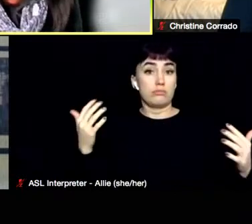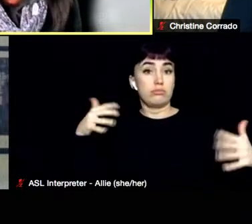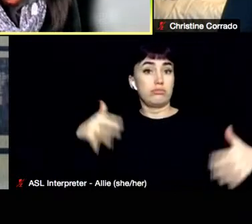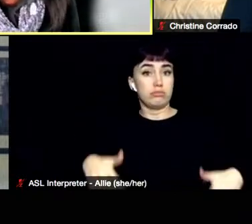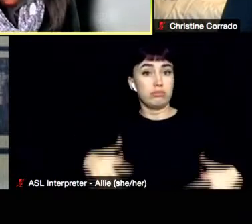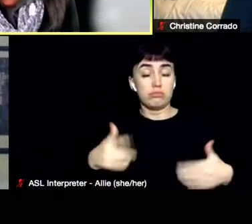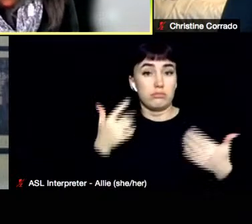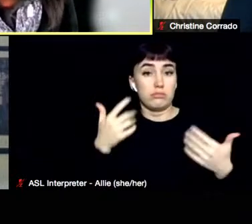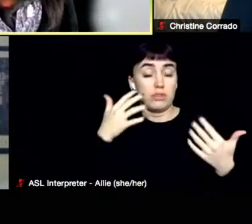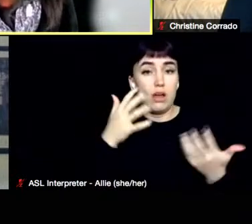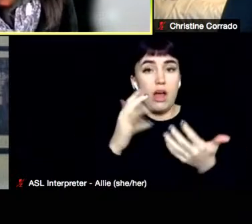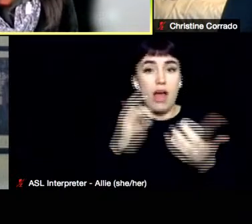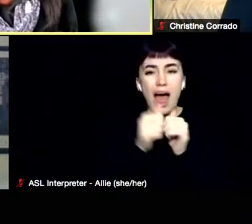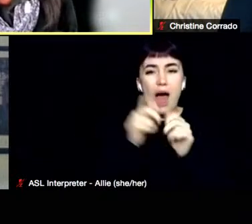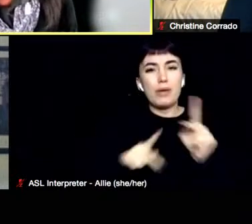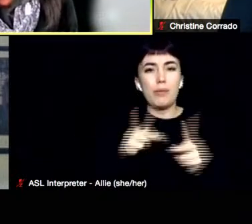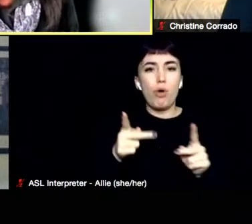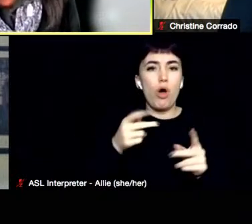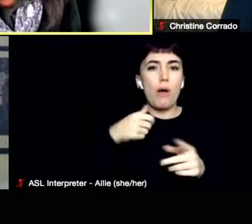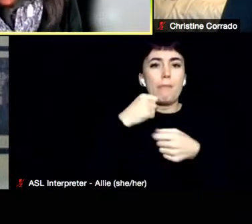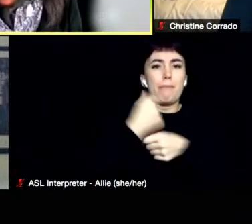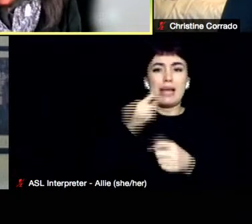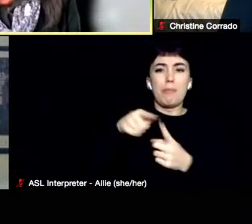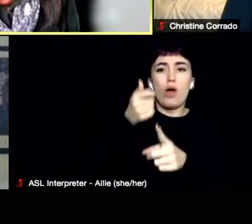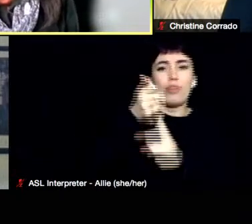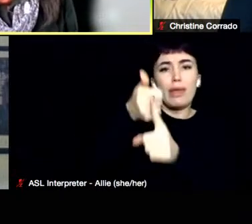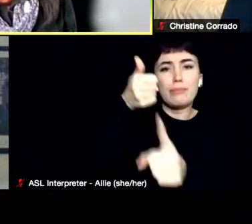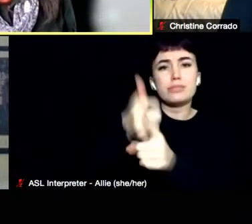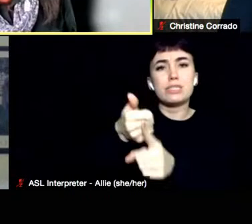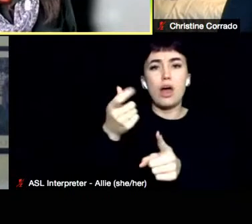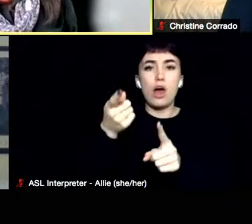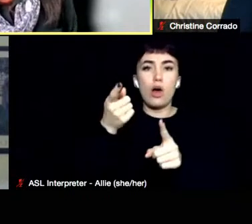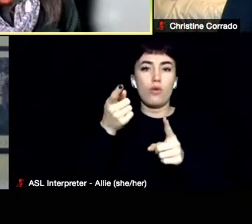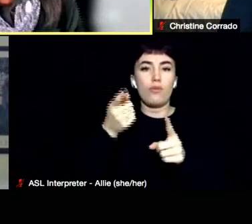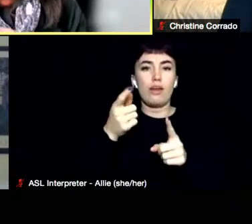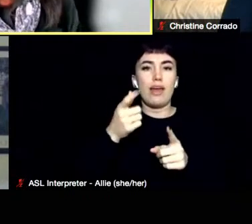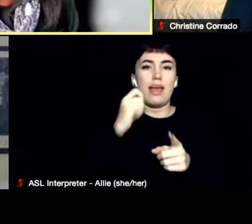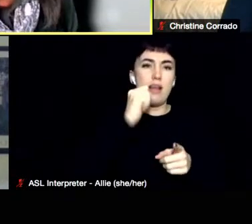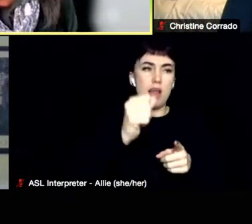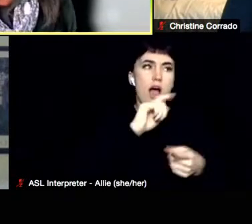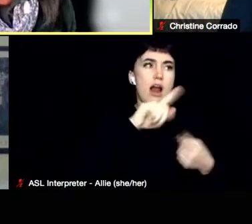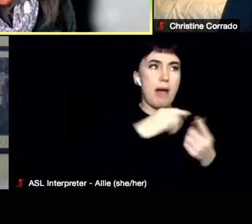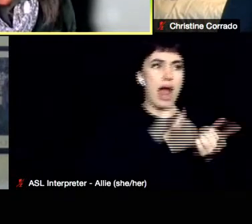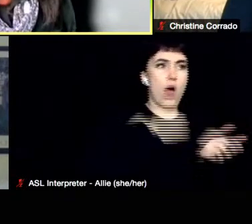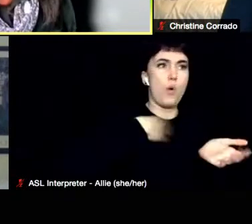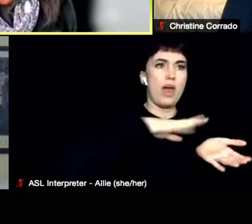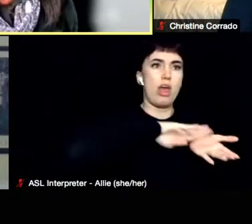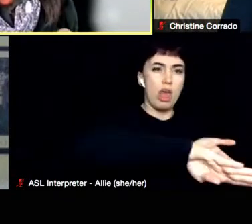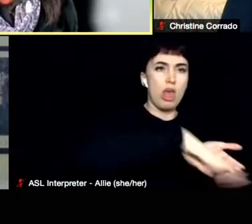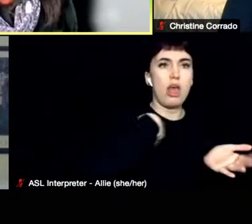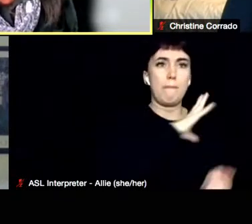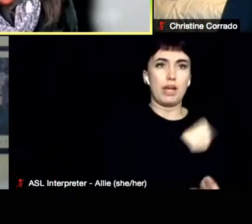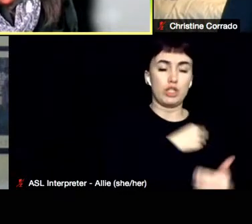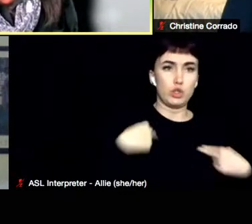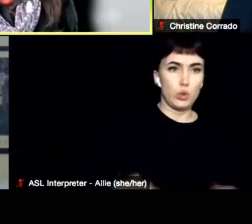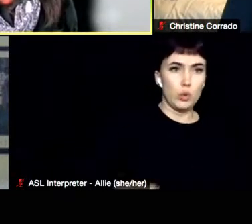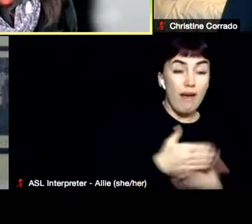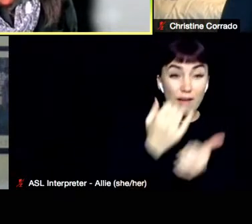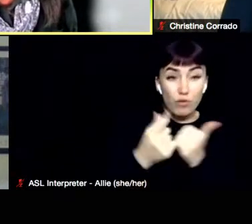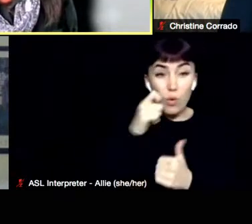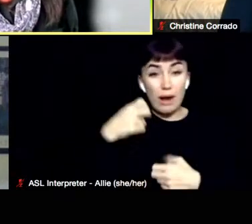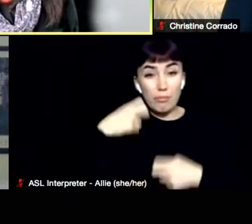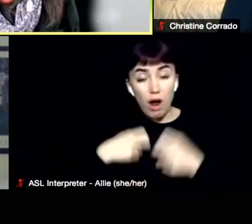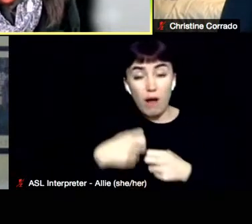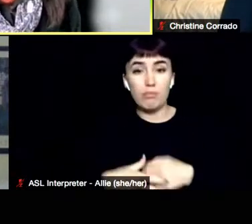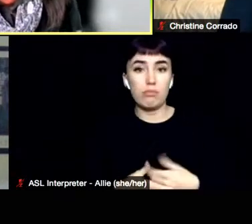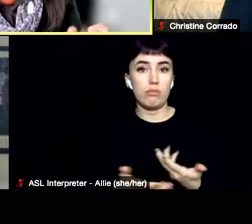people have made this about themselves while dismissing Palestinian human rights. Literally everyone who has had an issue or is